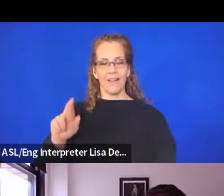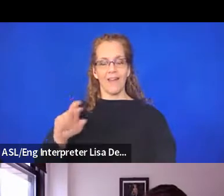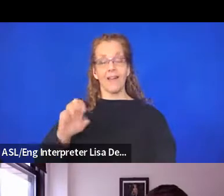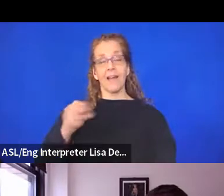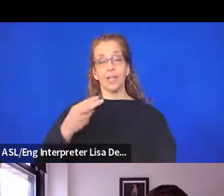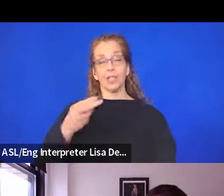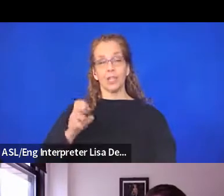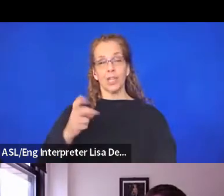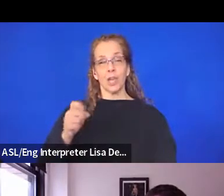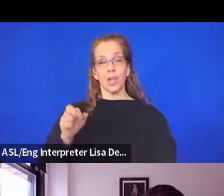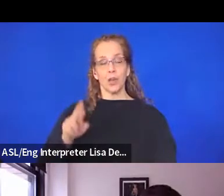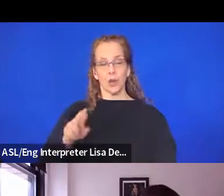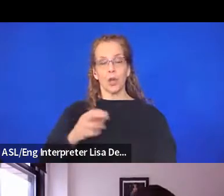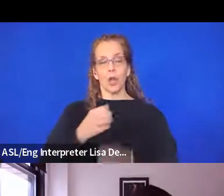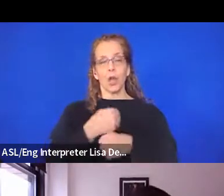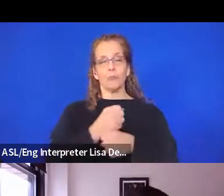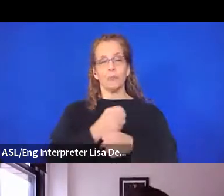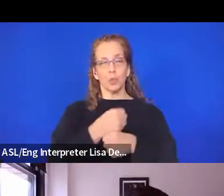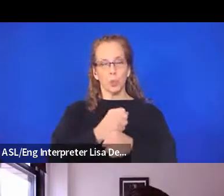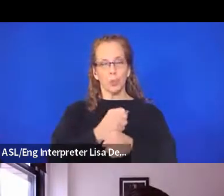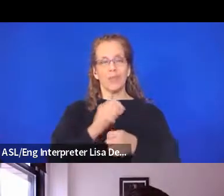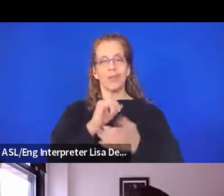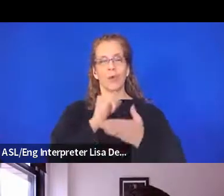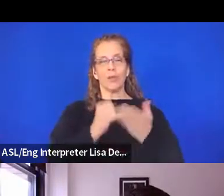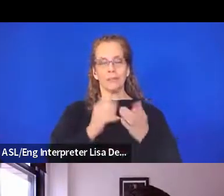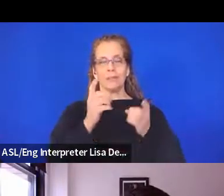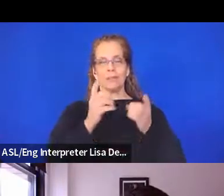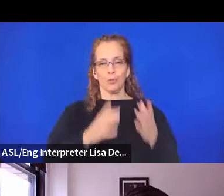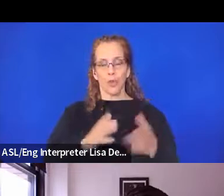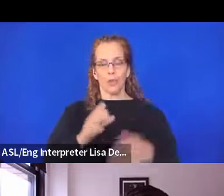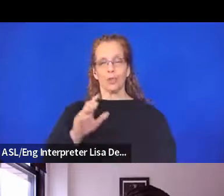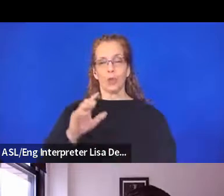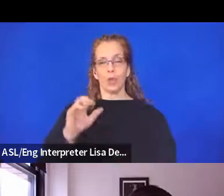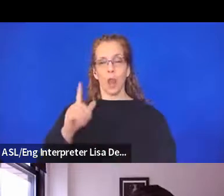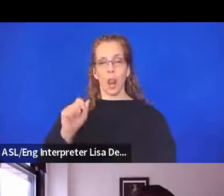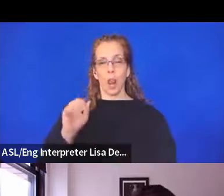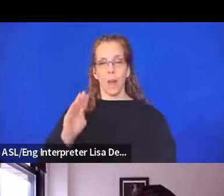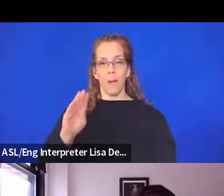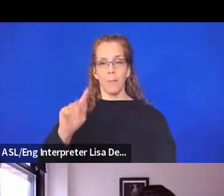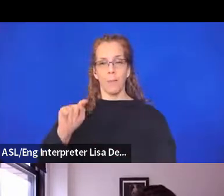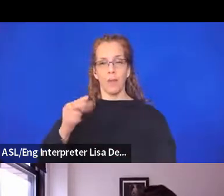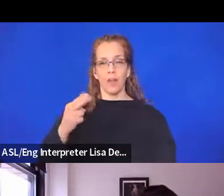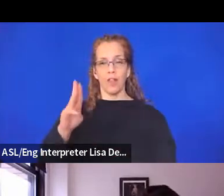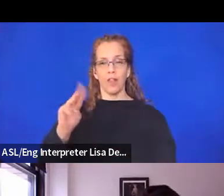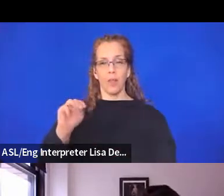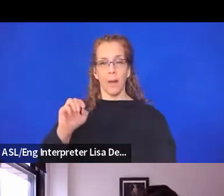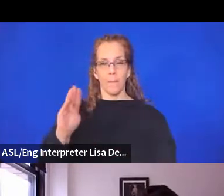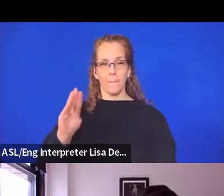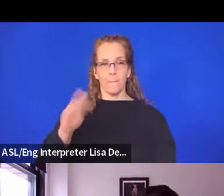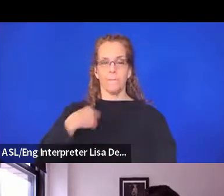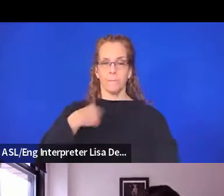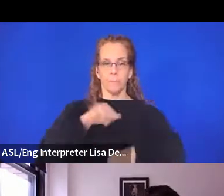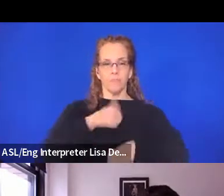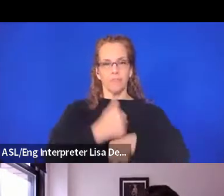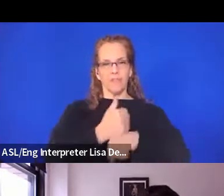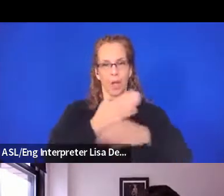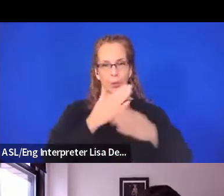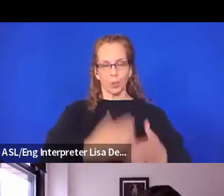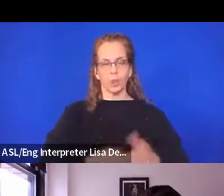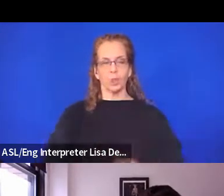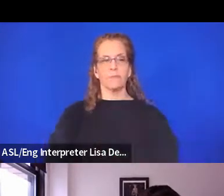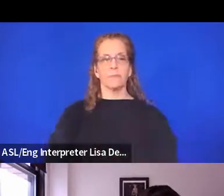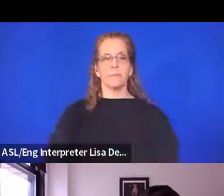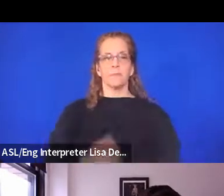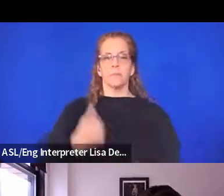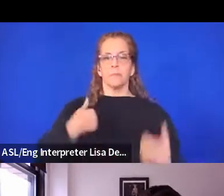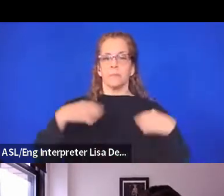artistic director of Club Thumb, which I'm one of the founders. And I am wearing